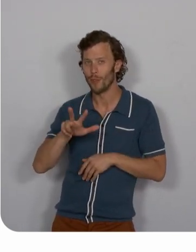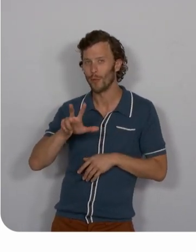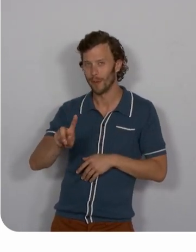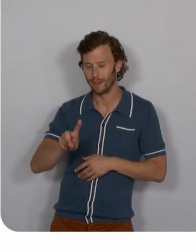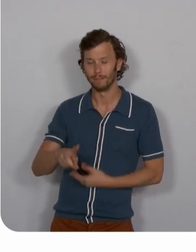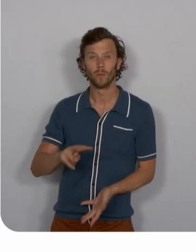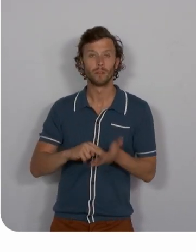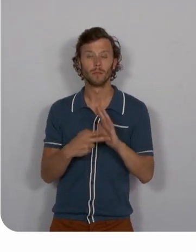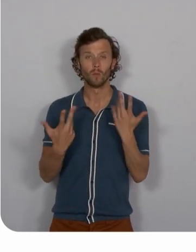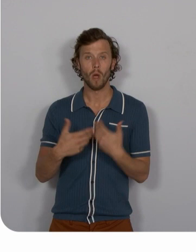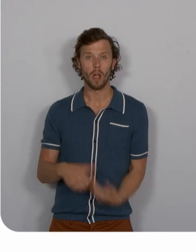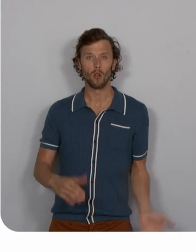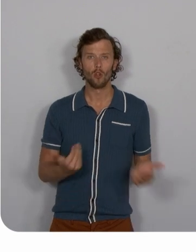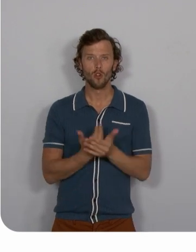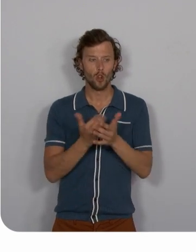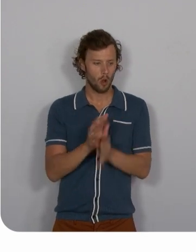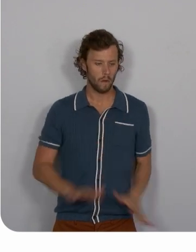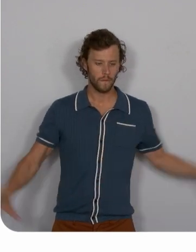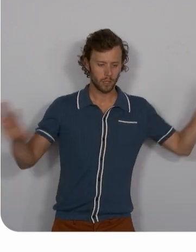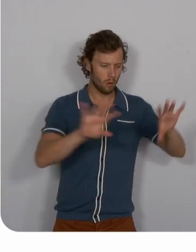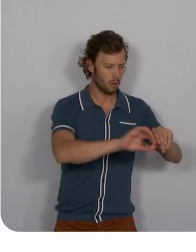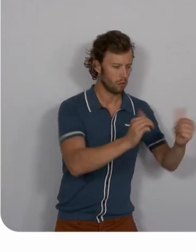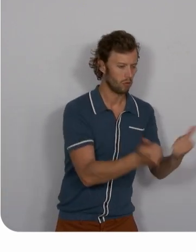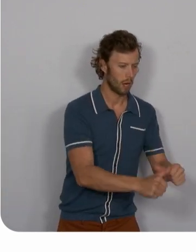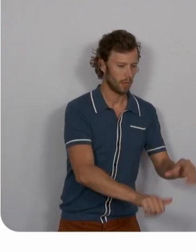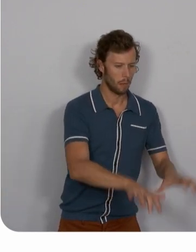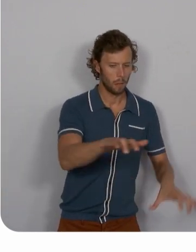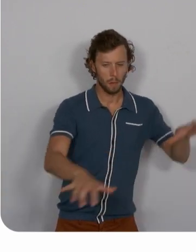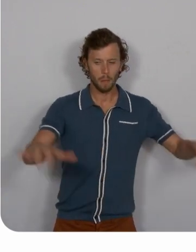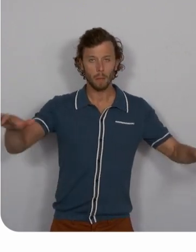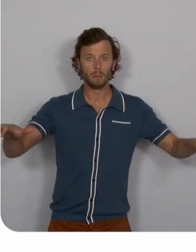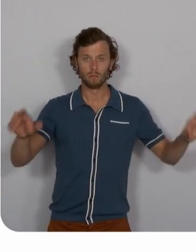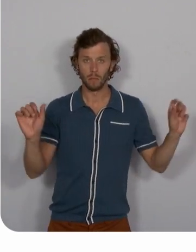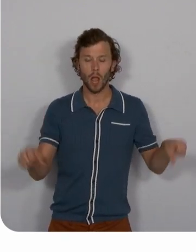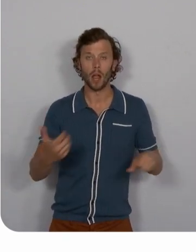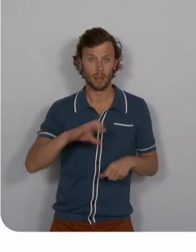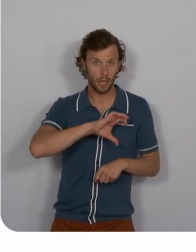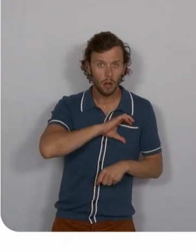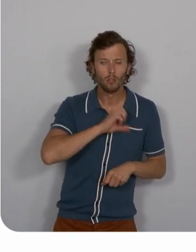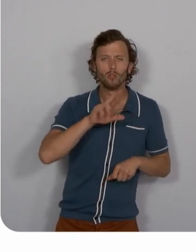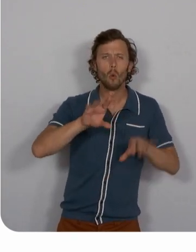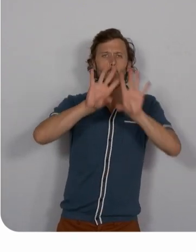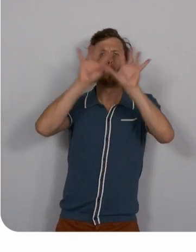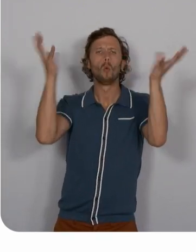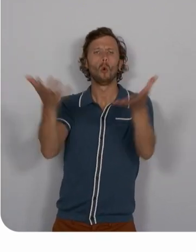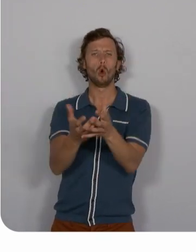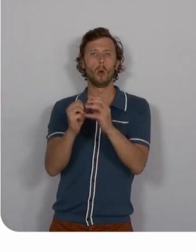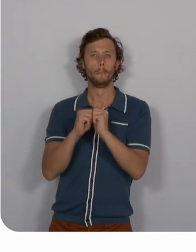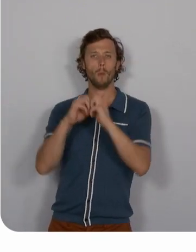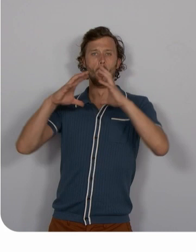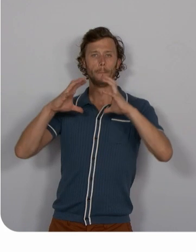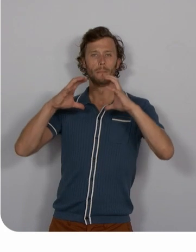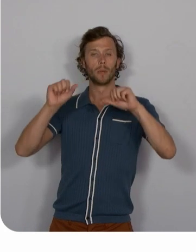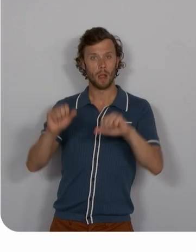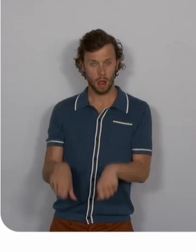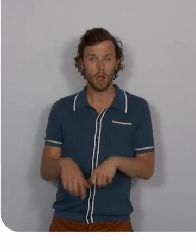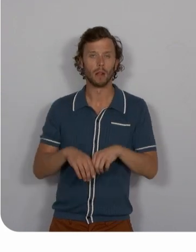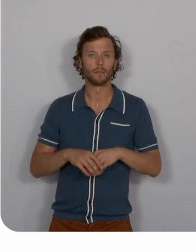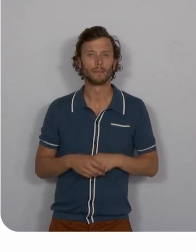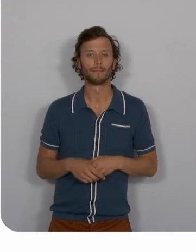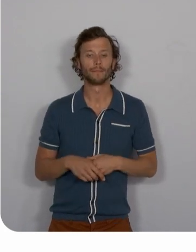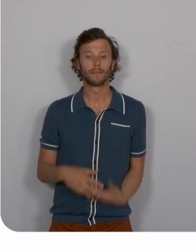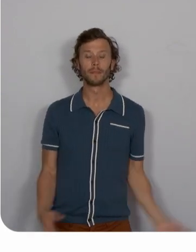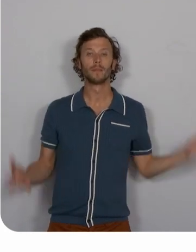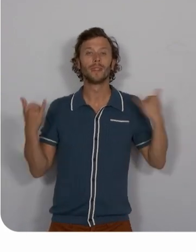objects, characters, and entire worlds within the metaverse. When you look at the innovation on display